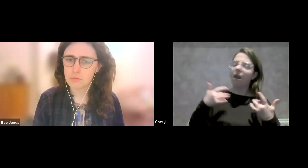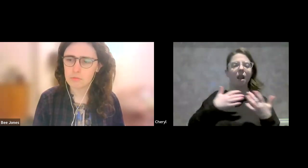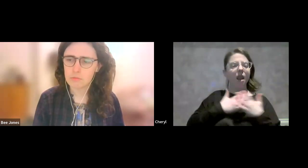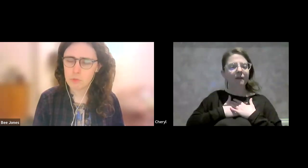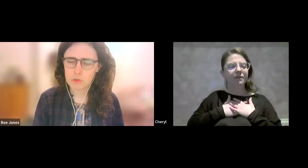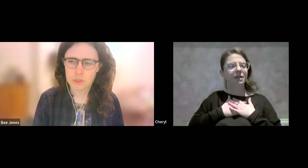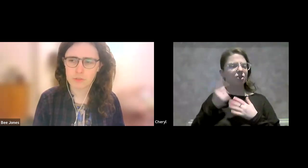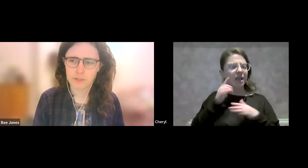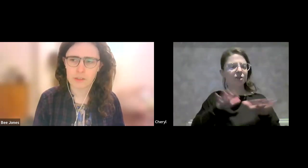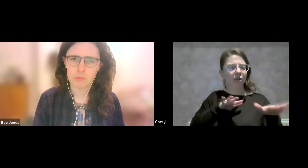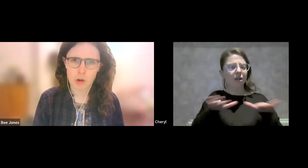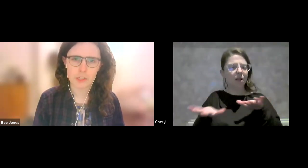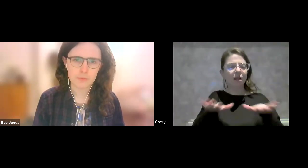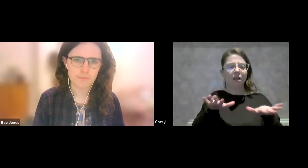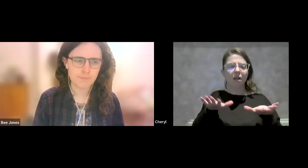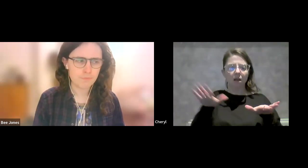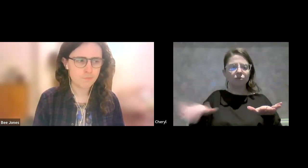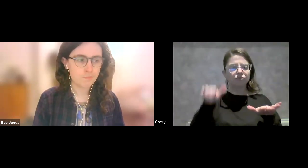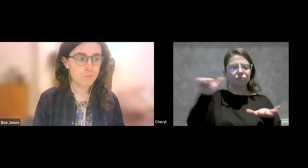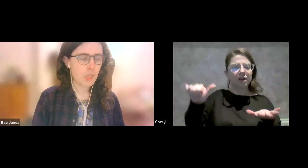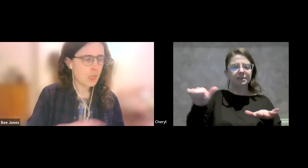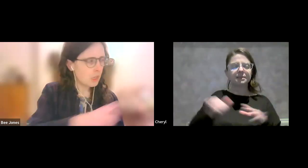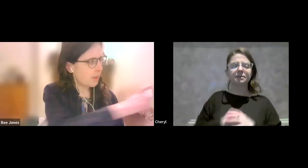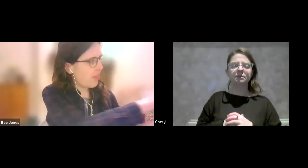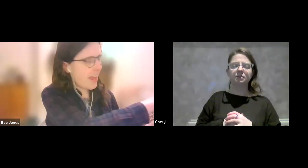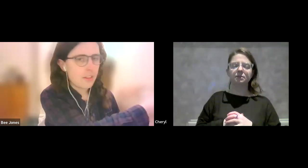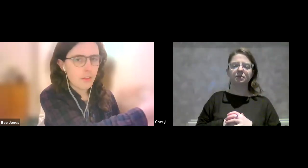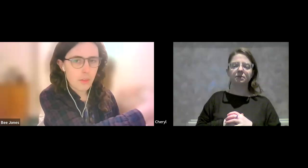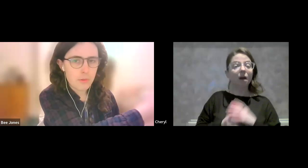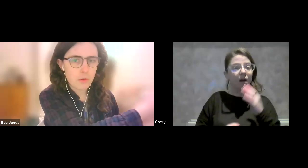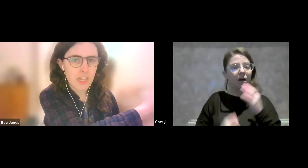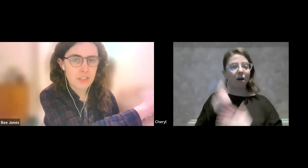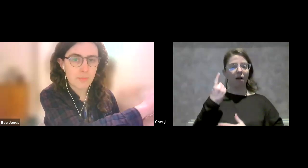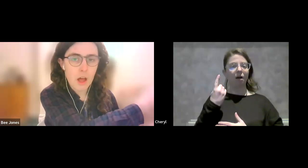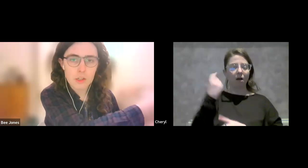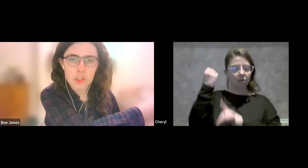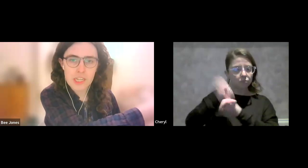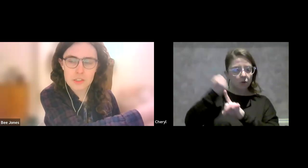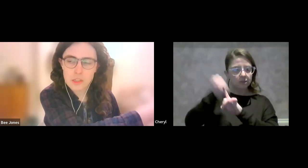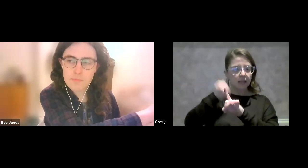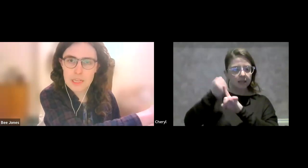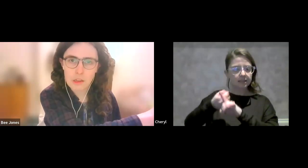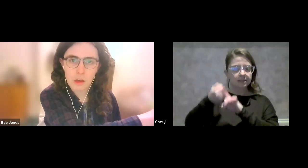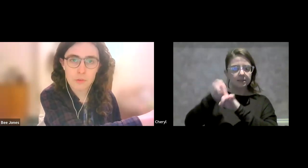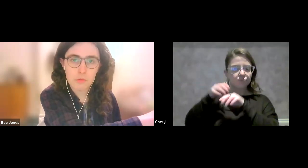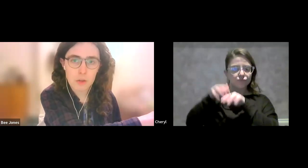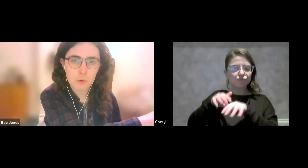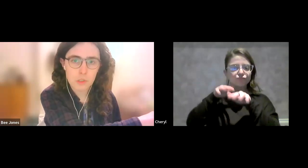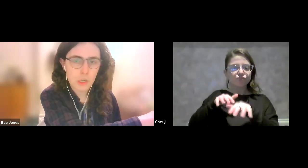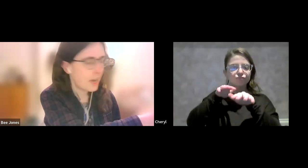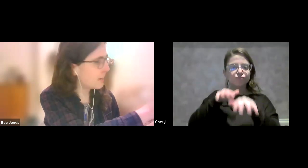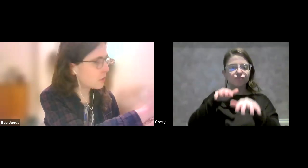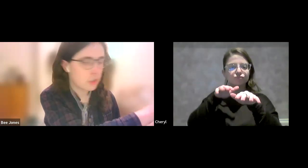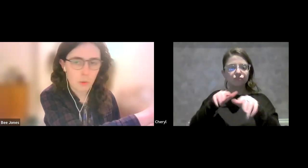gentle, which also felt right. But then the protest marched into the middle of a